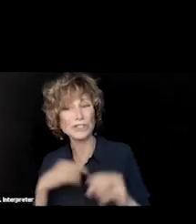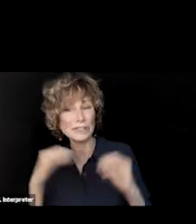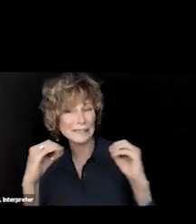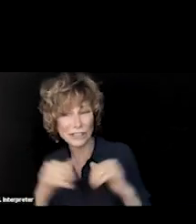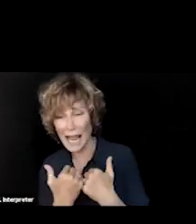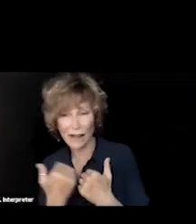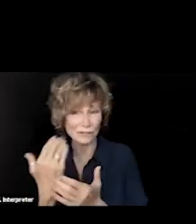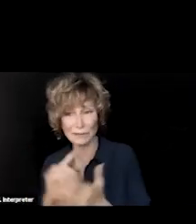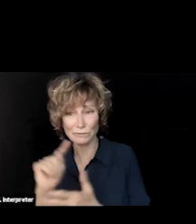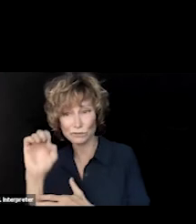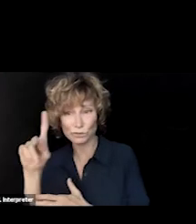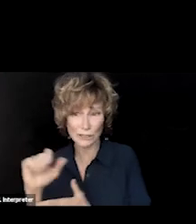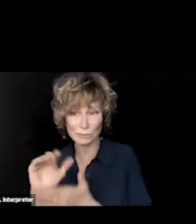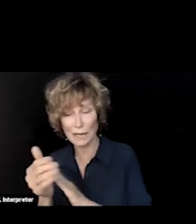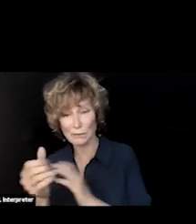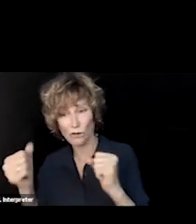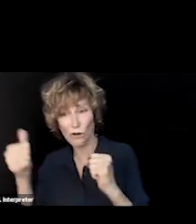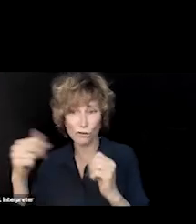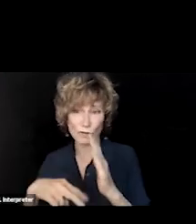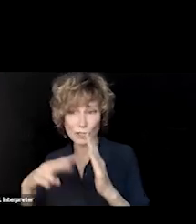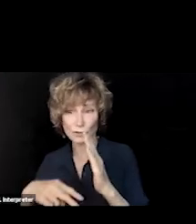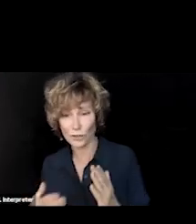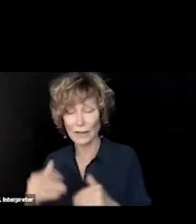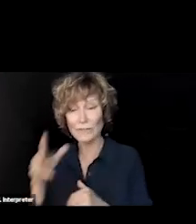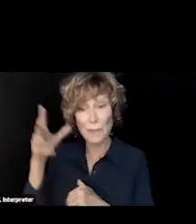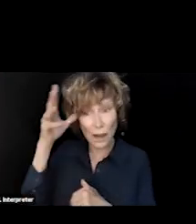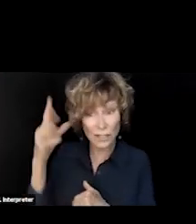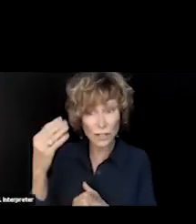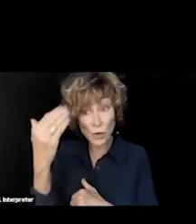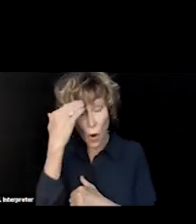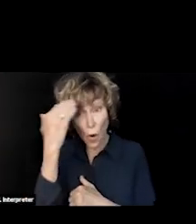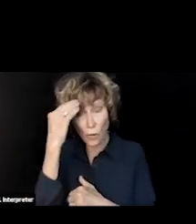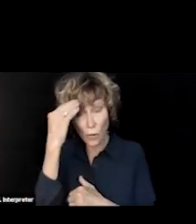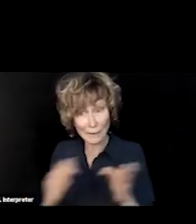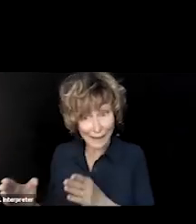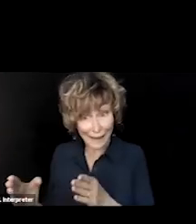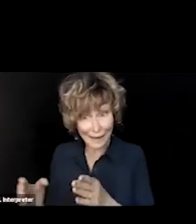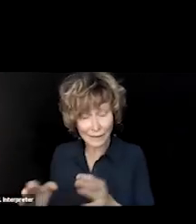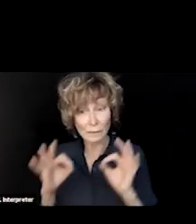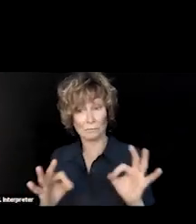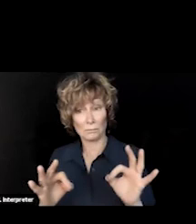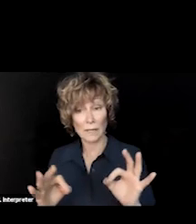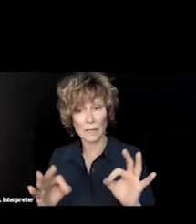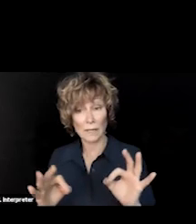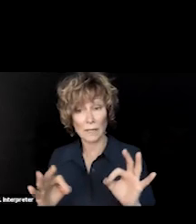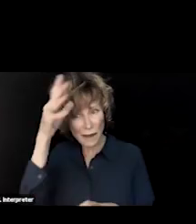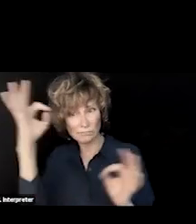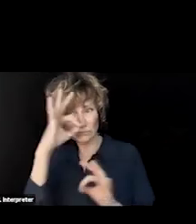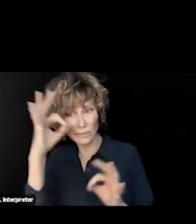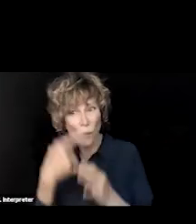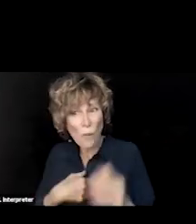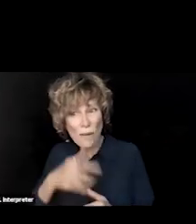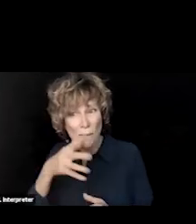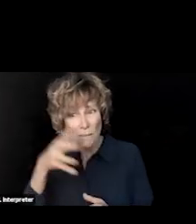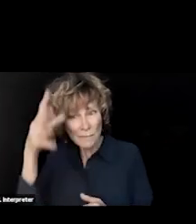some tricks so you can become a stronger reader. If the parent is unaware, what is she going to say? So there are ways that we can